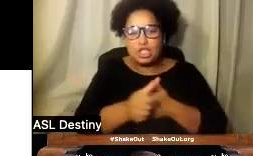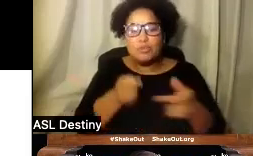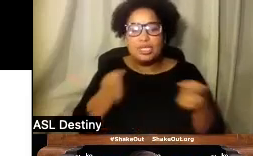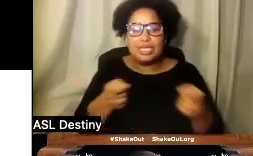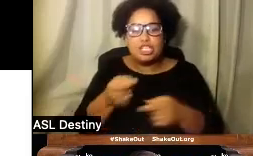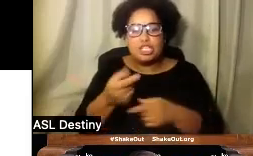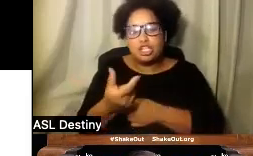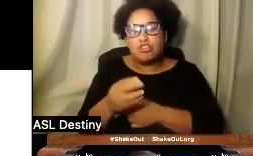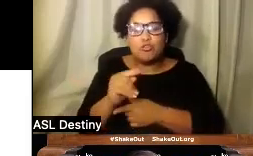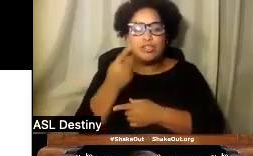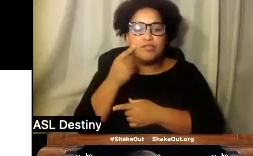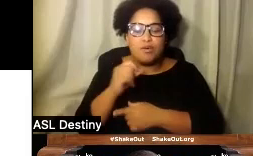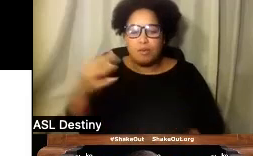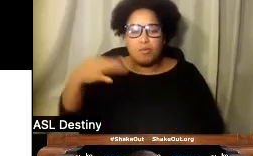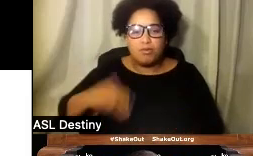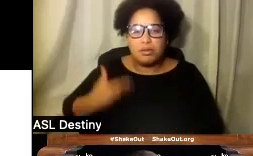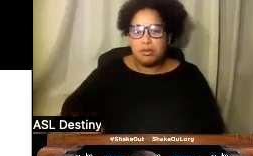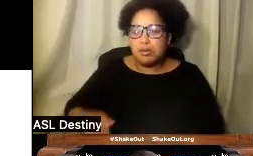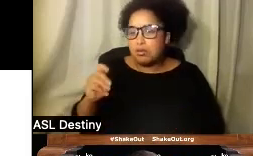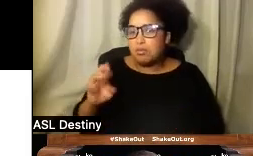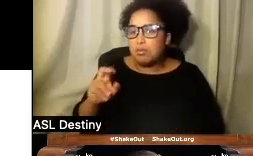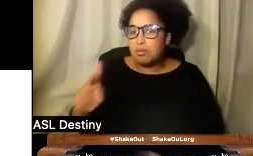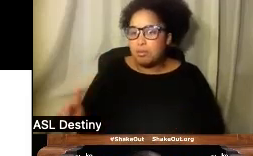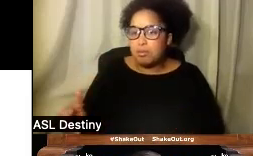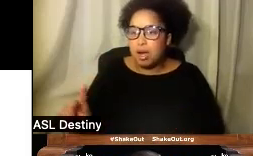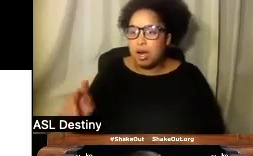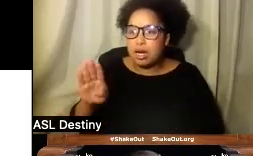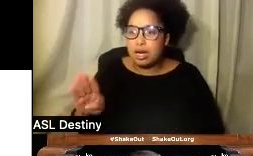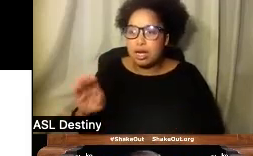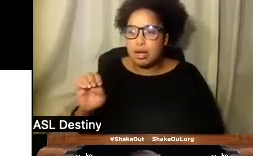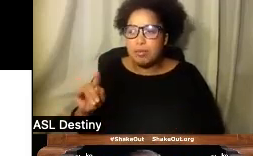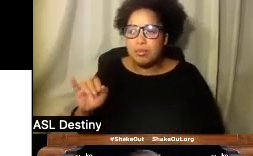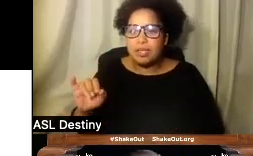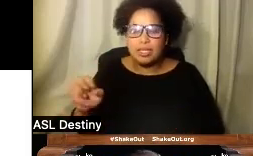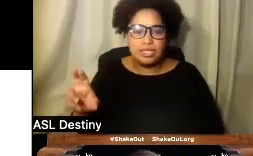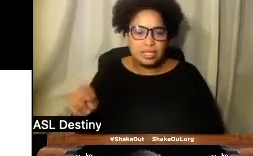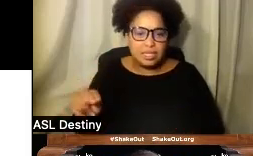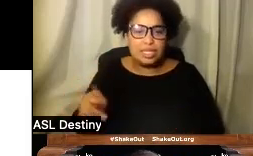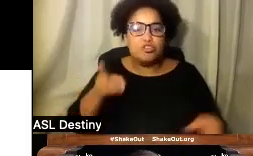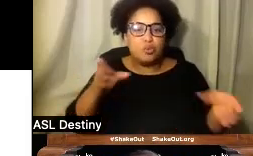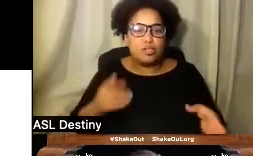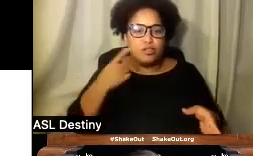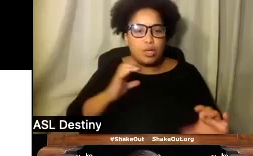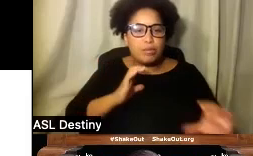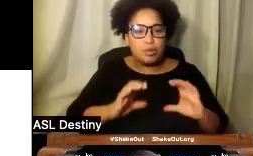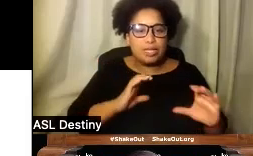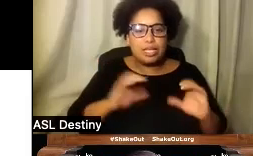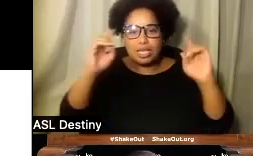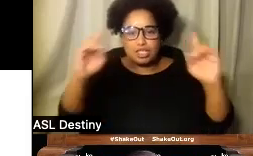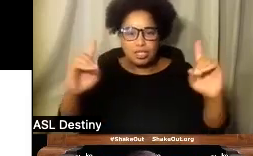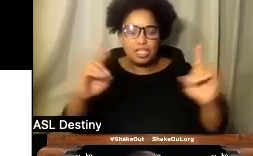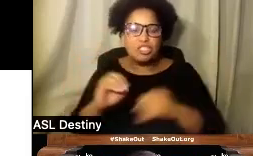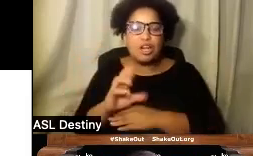And again, my name is Mark Benthian, Director for Communication, Education, and Outreach at the Southern California Earthquake Center at USC.